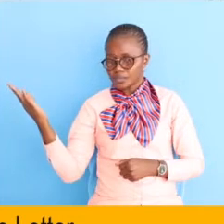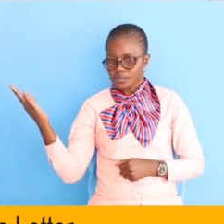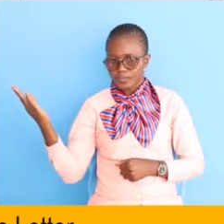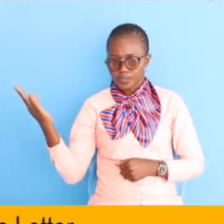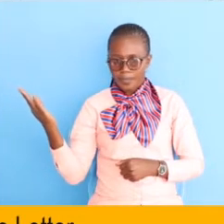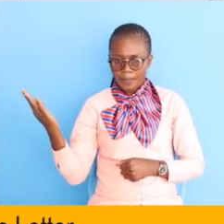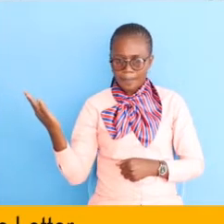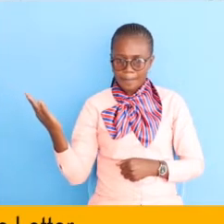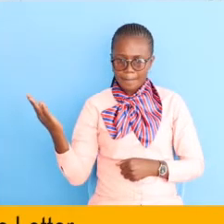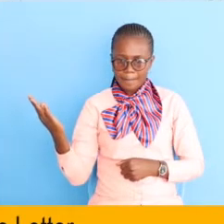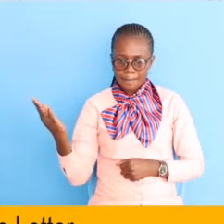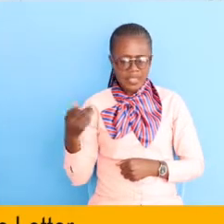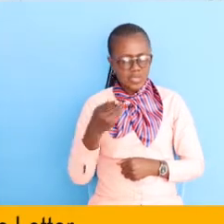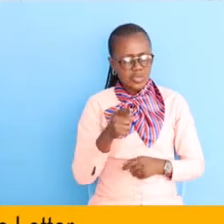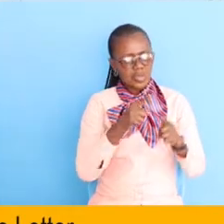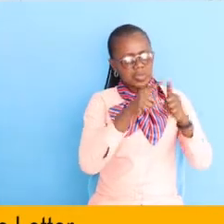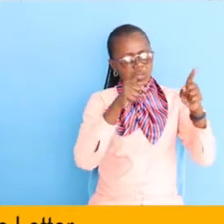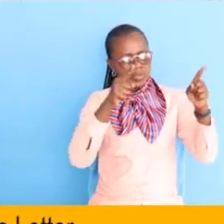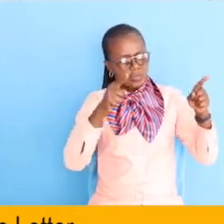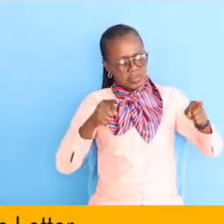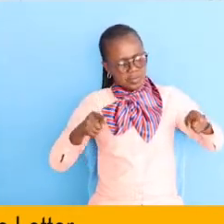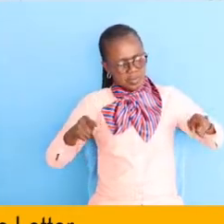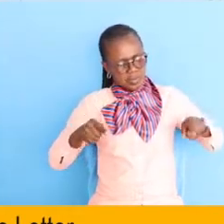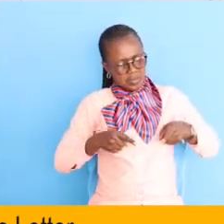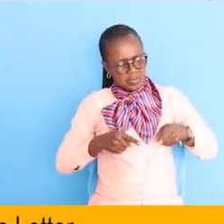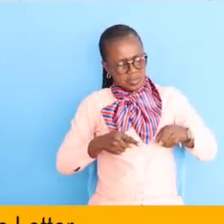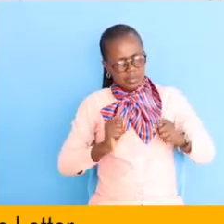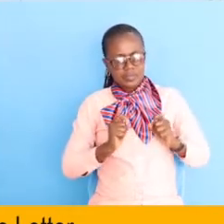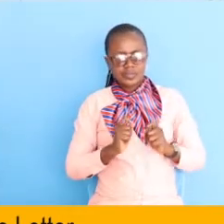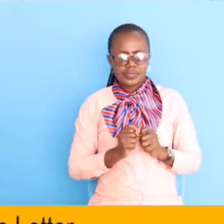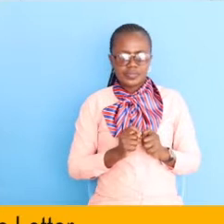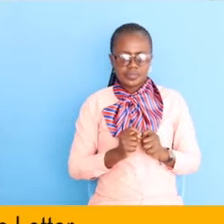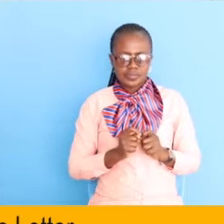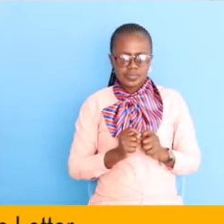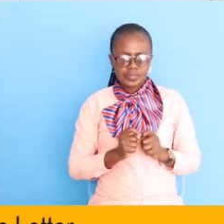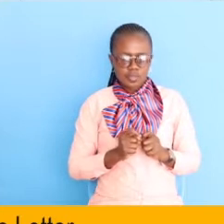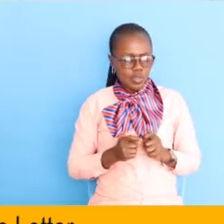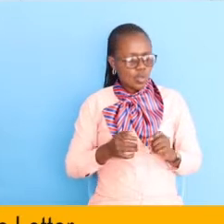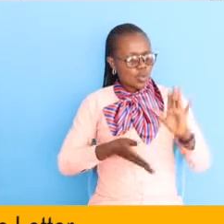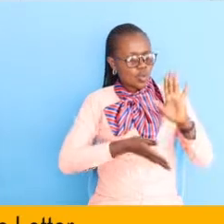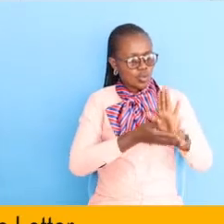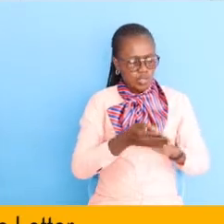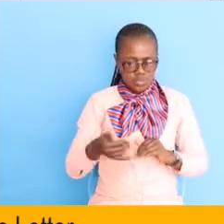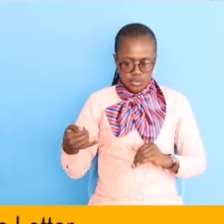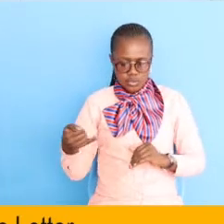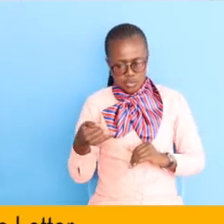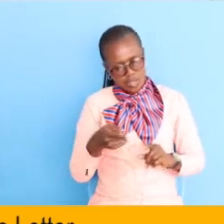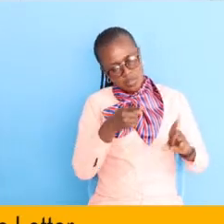This being a piece of paper, I will first of all have to draw the marginal